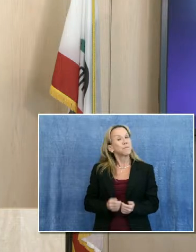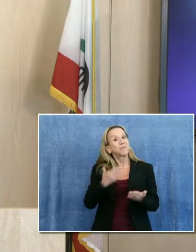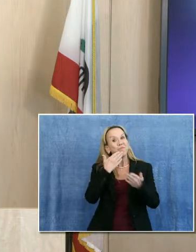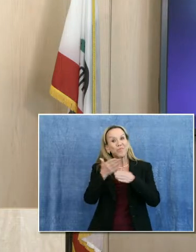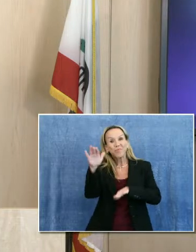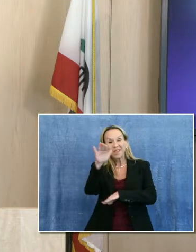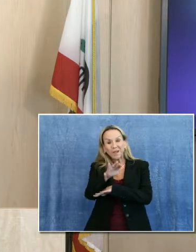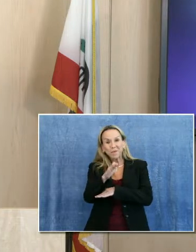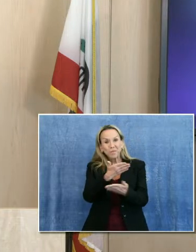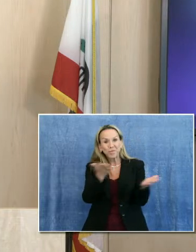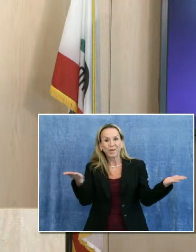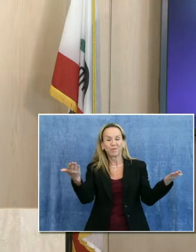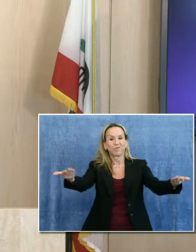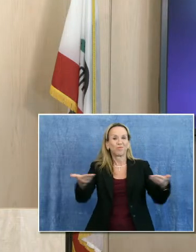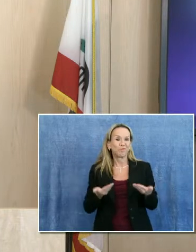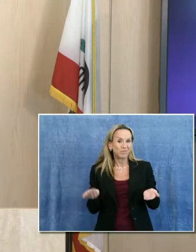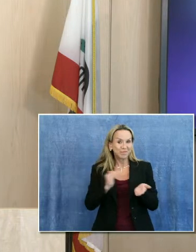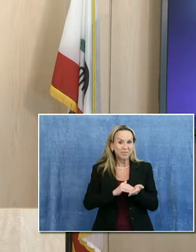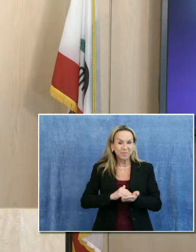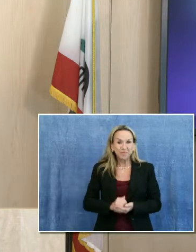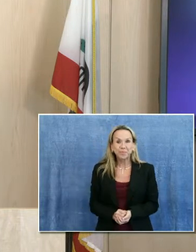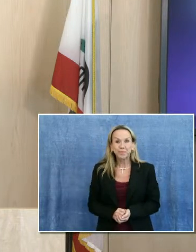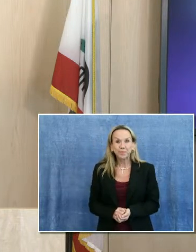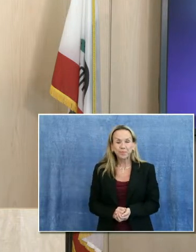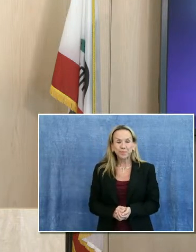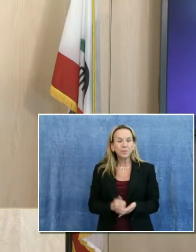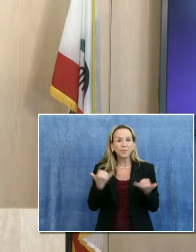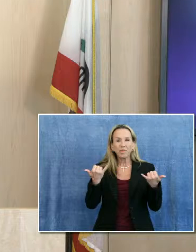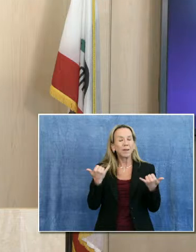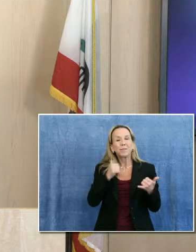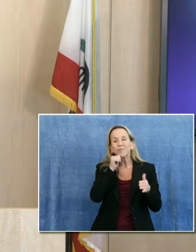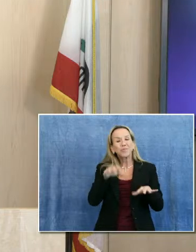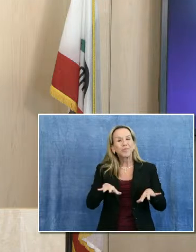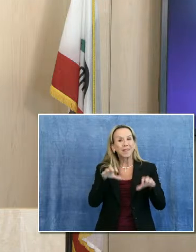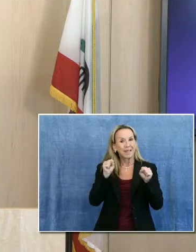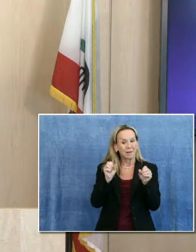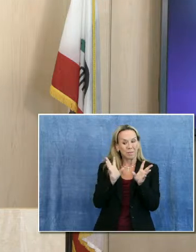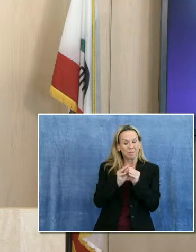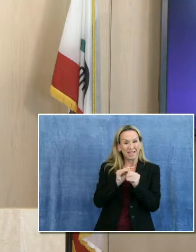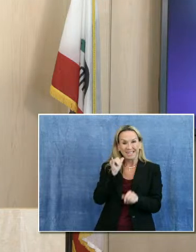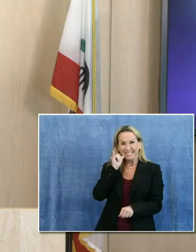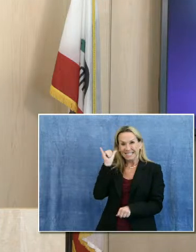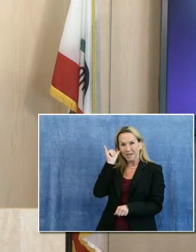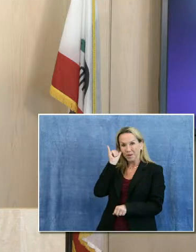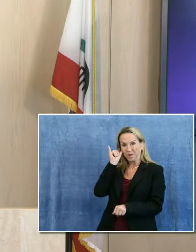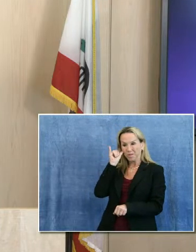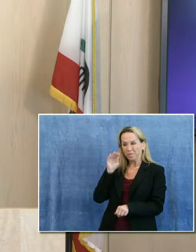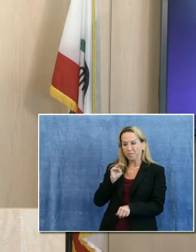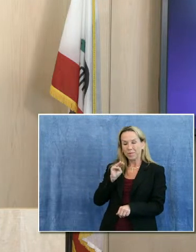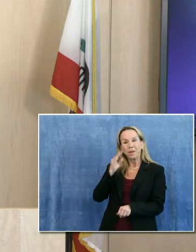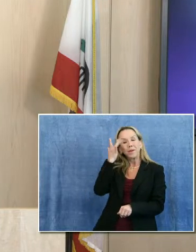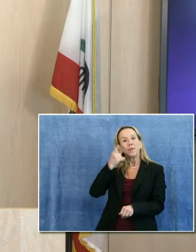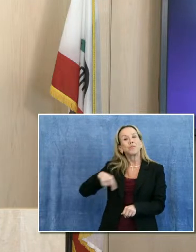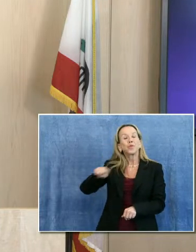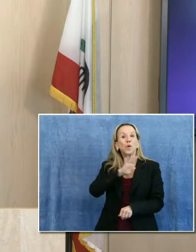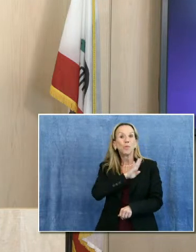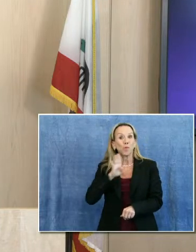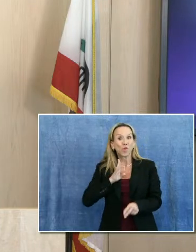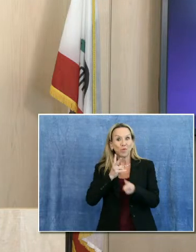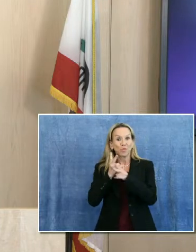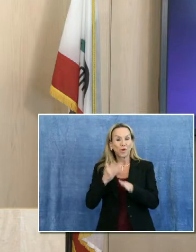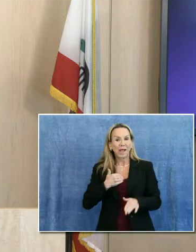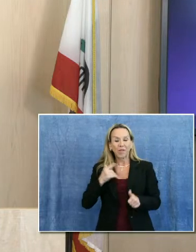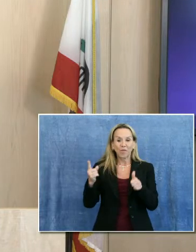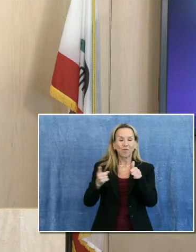Good afternoon, everyone, and welcome back. We were not able to hold our media briefing yesterday because the Board of Supervisors had our first of